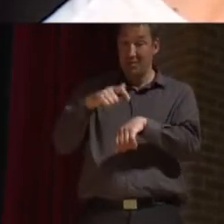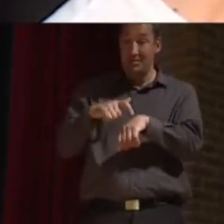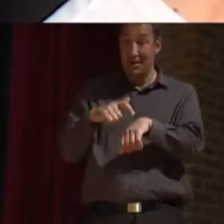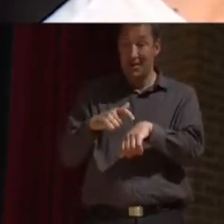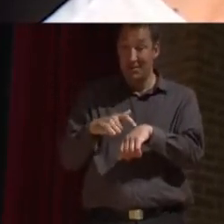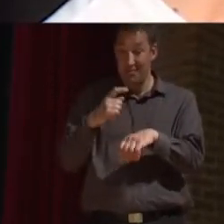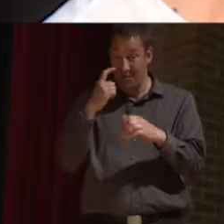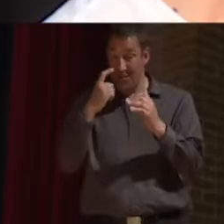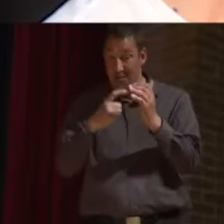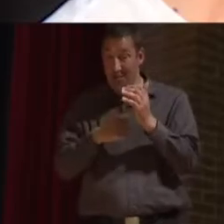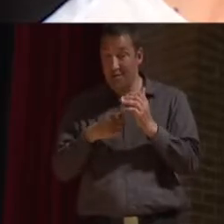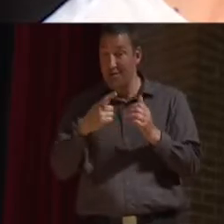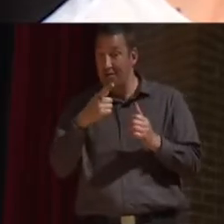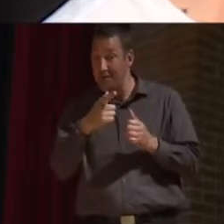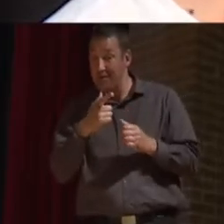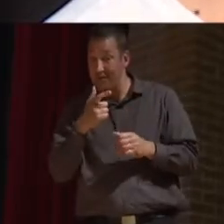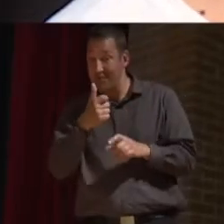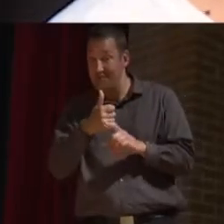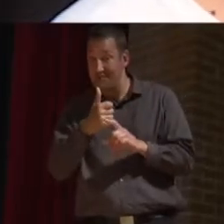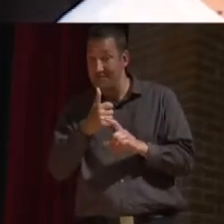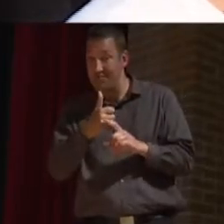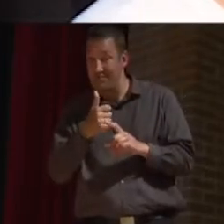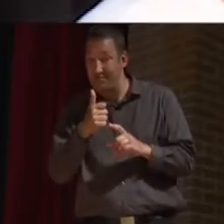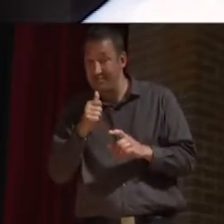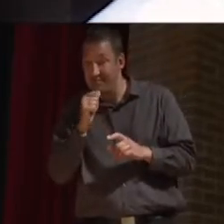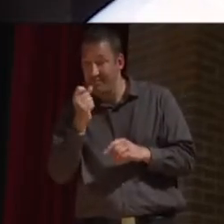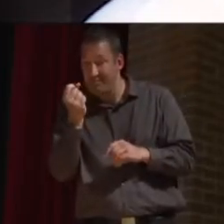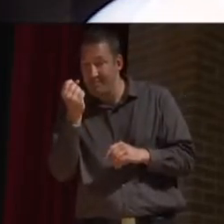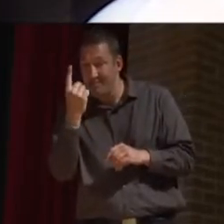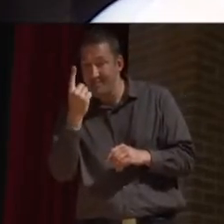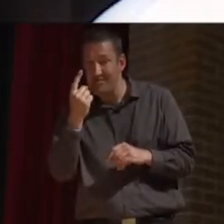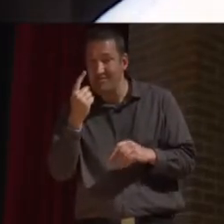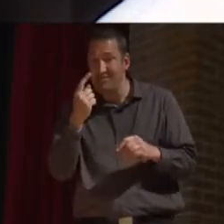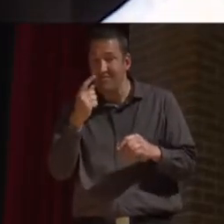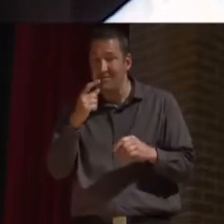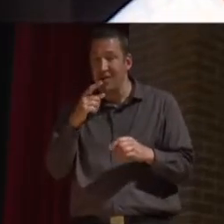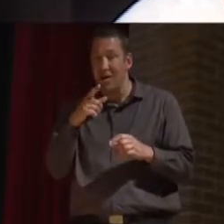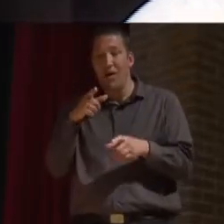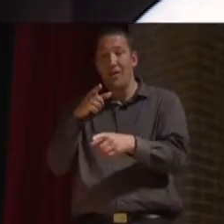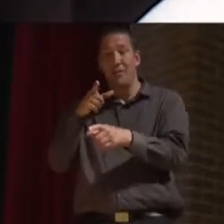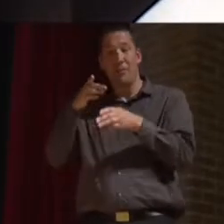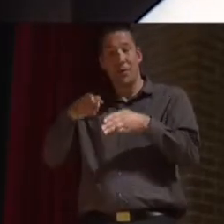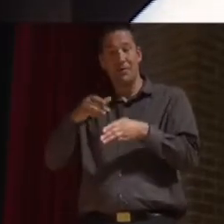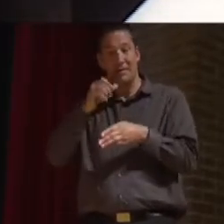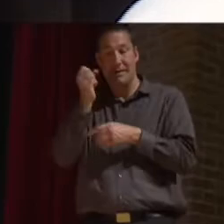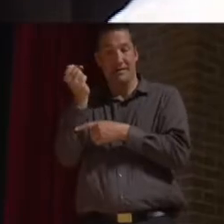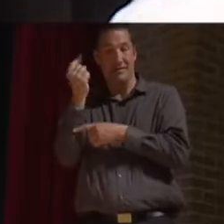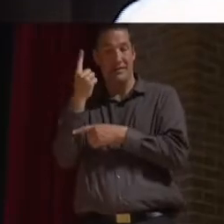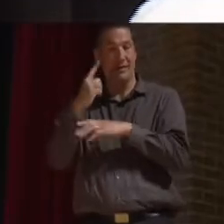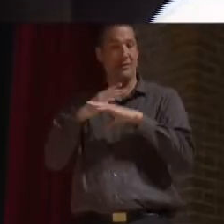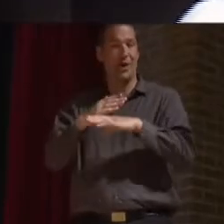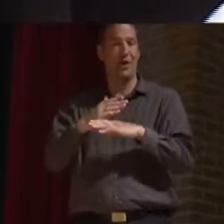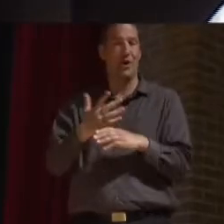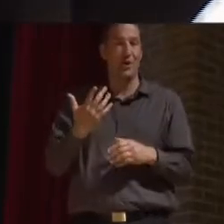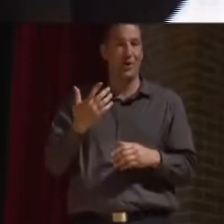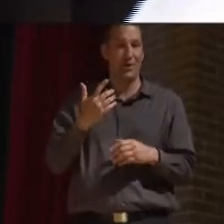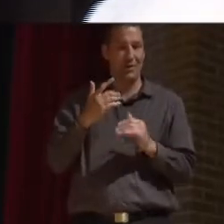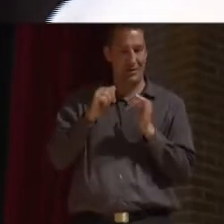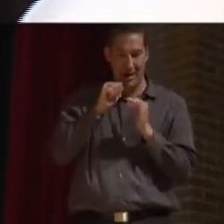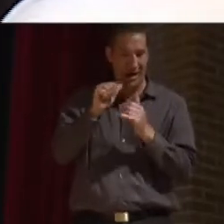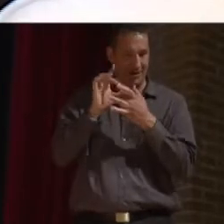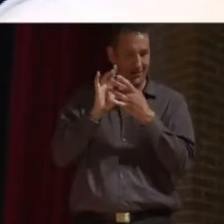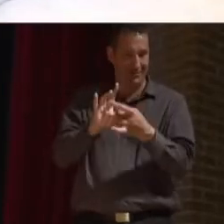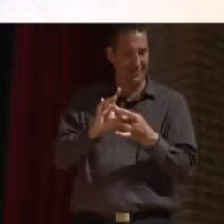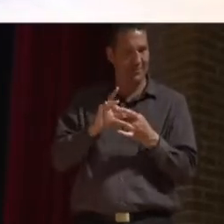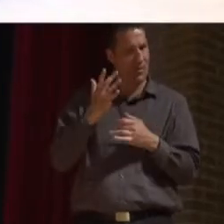when you have someone they don't understand the bigger picture, that's not connected, they don't have some reason why it's important